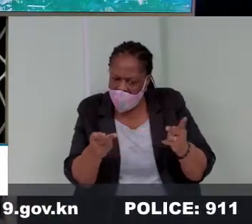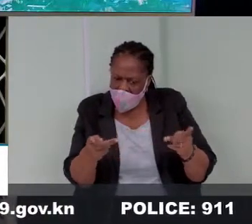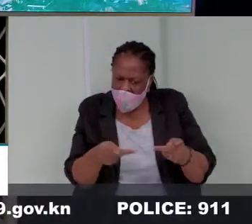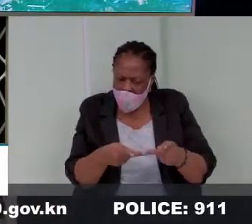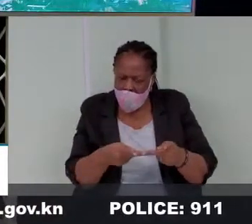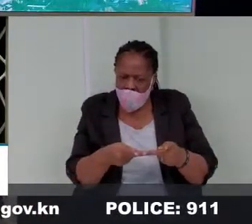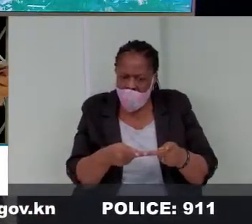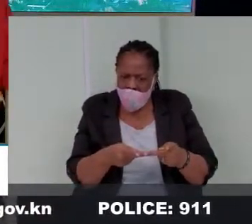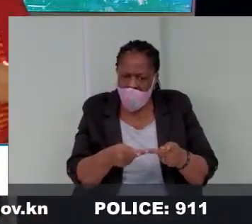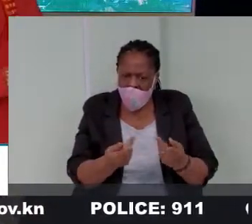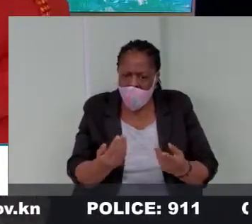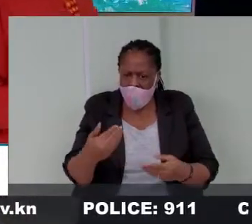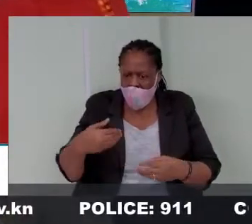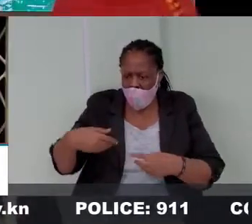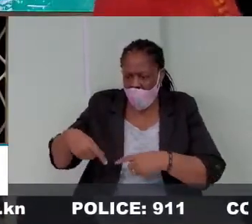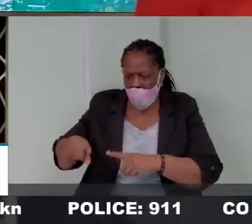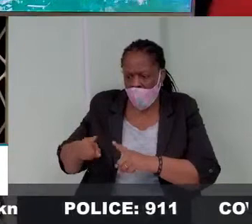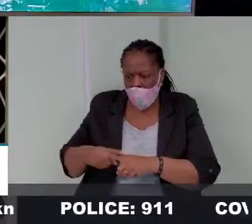Mr. Samuel.